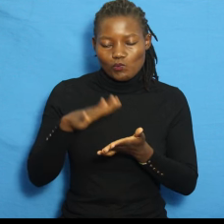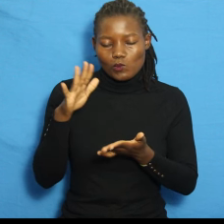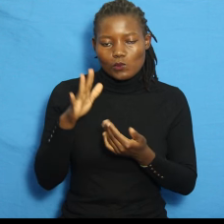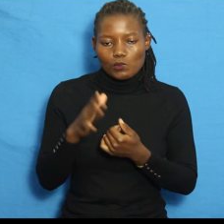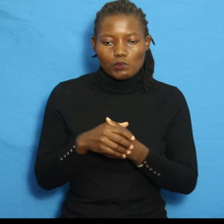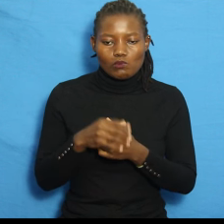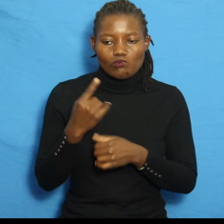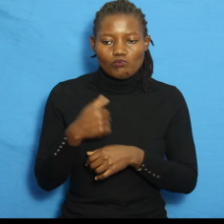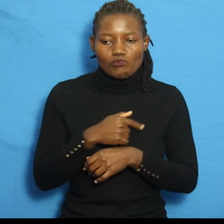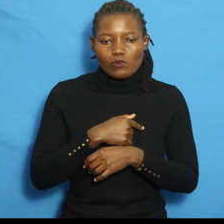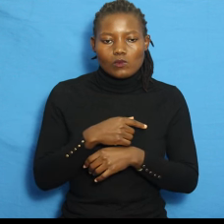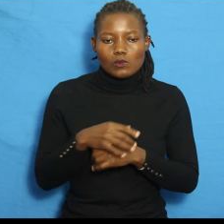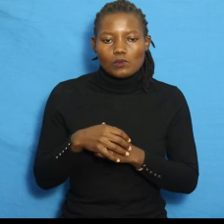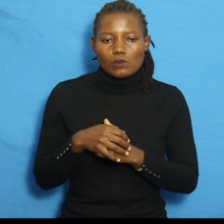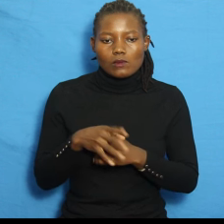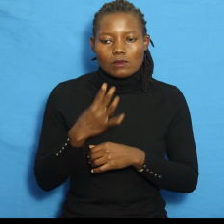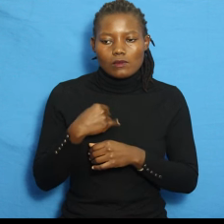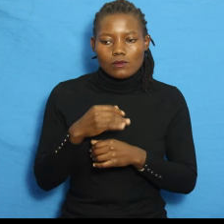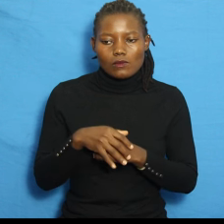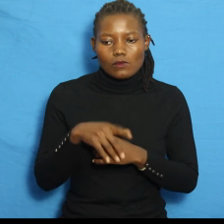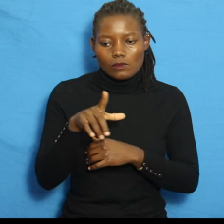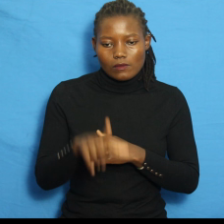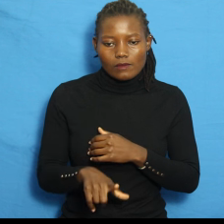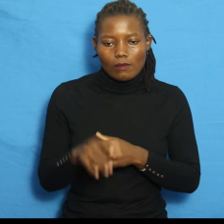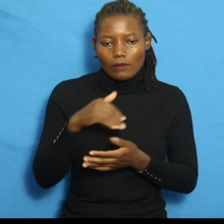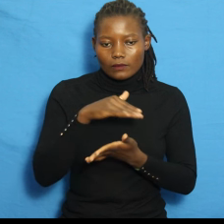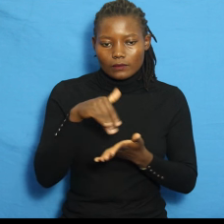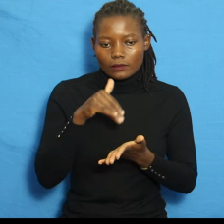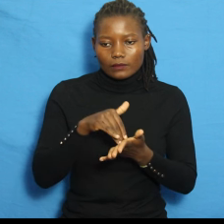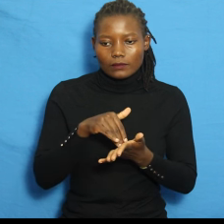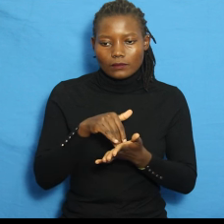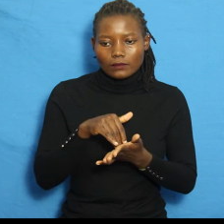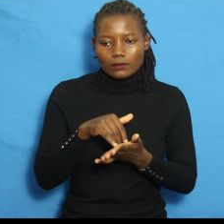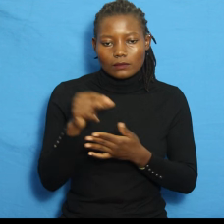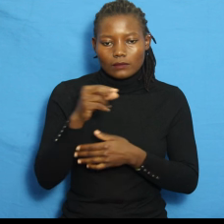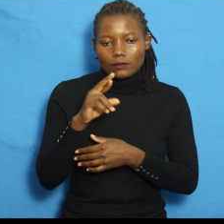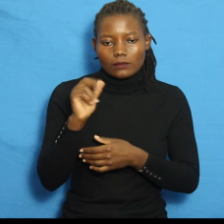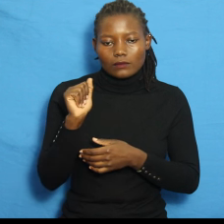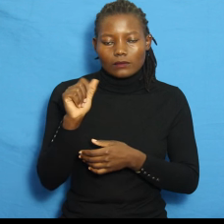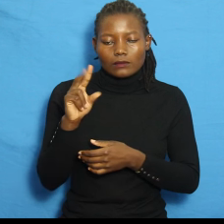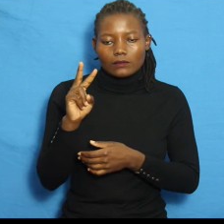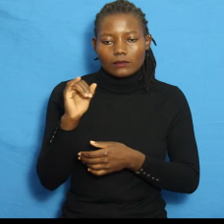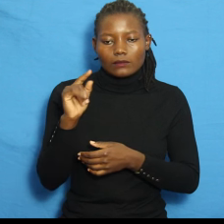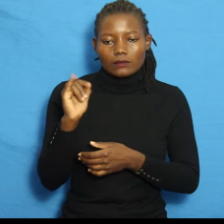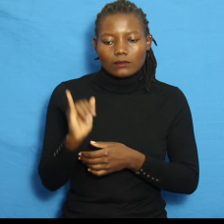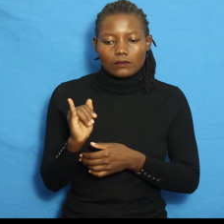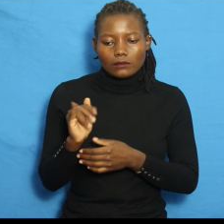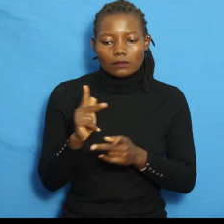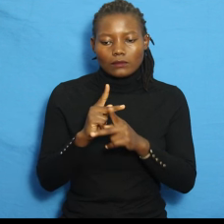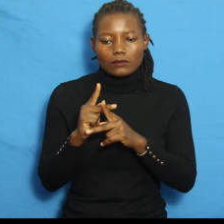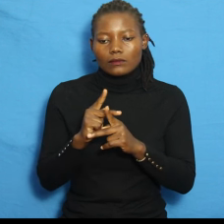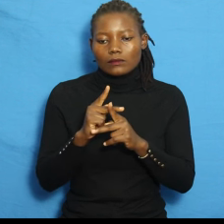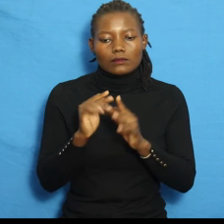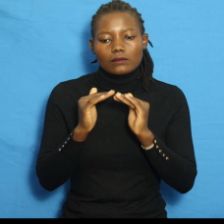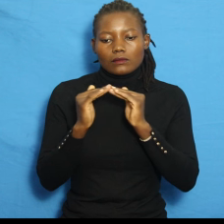usually we need to lower our center of gravity to be able to maintain stability in contact sports.